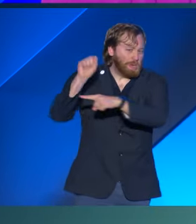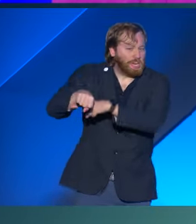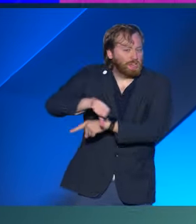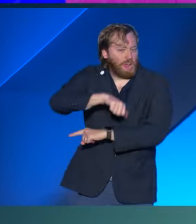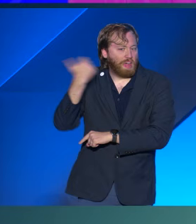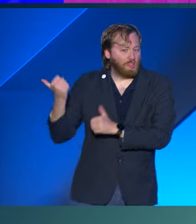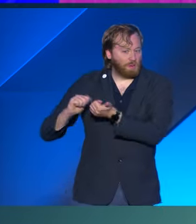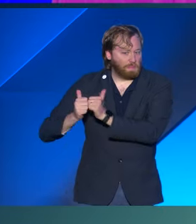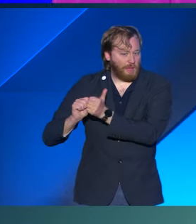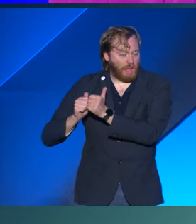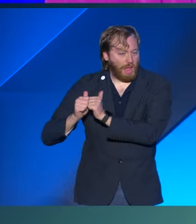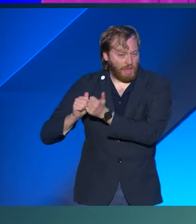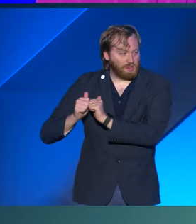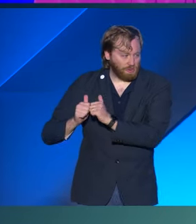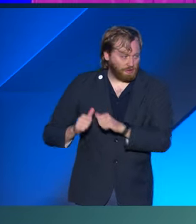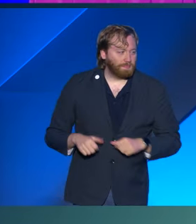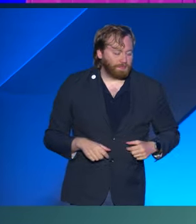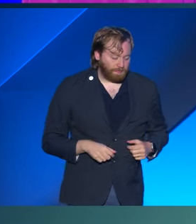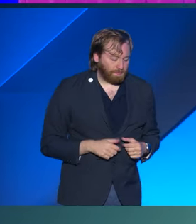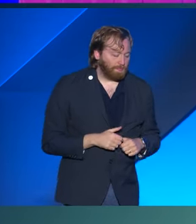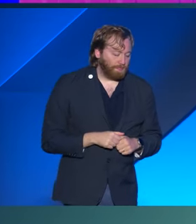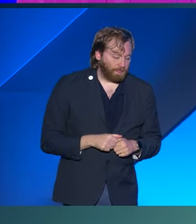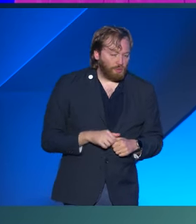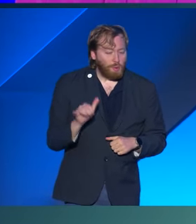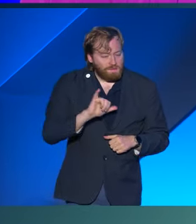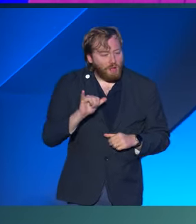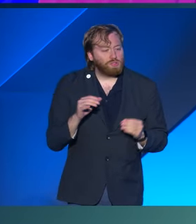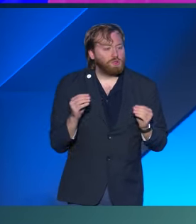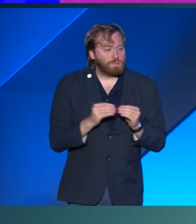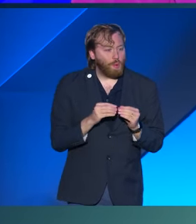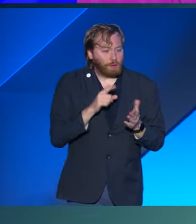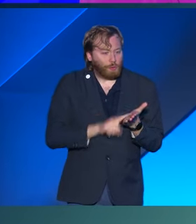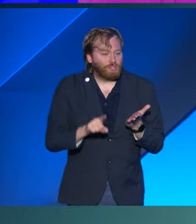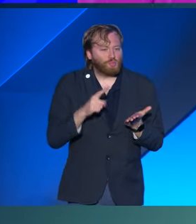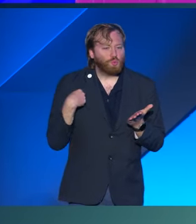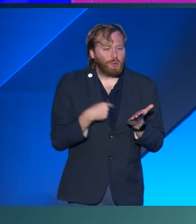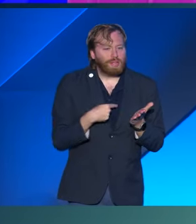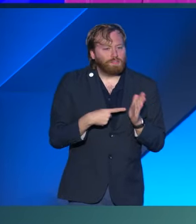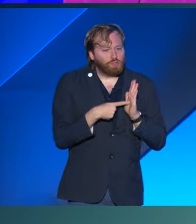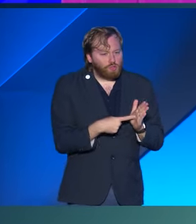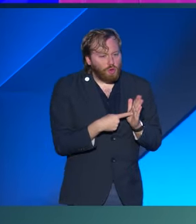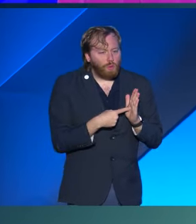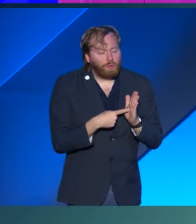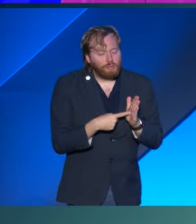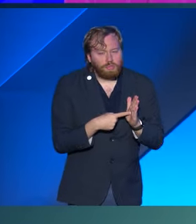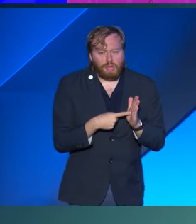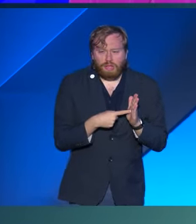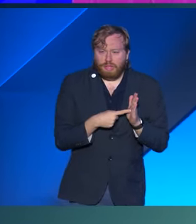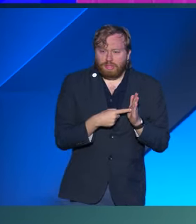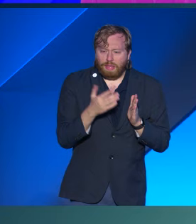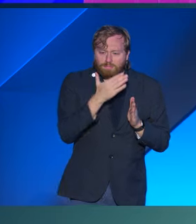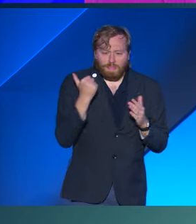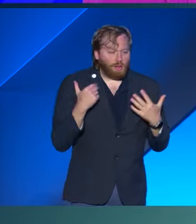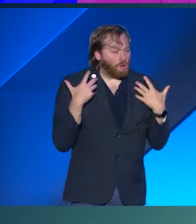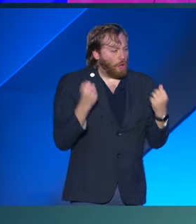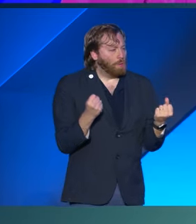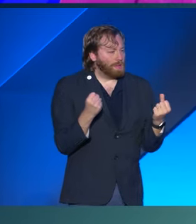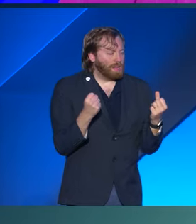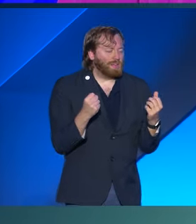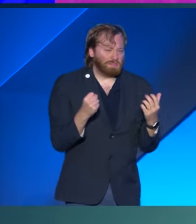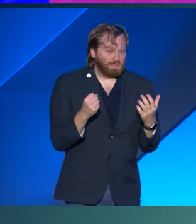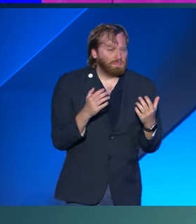well-being research, we've also found that greater employee well-being is tied to higher company valuation, higher return